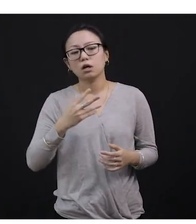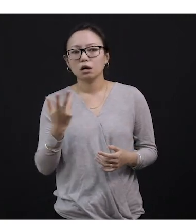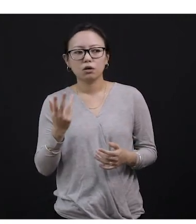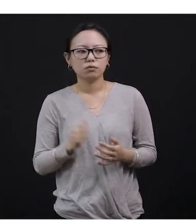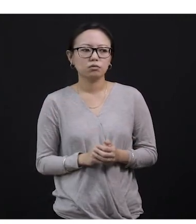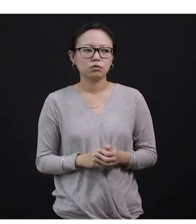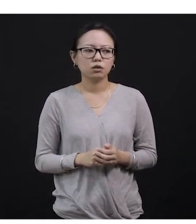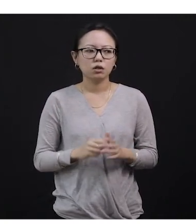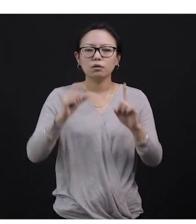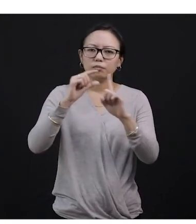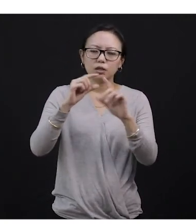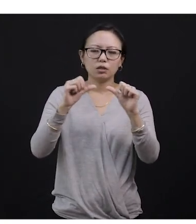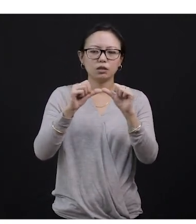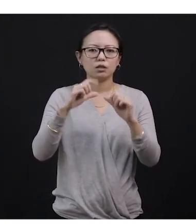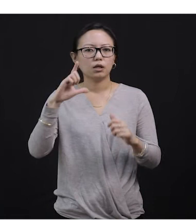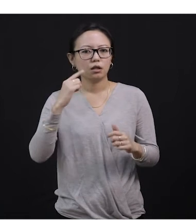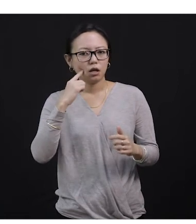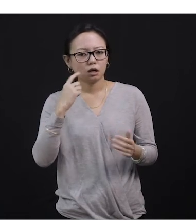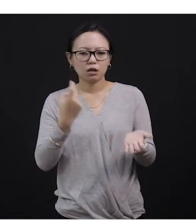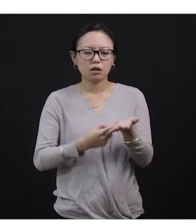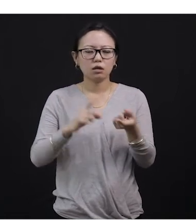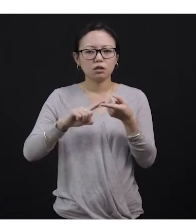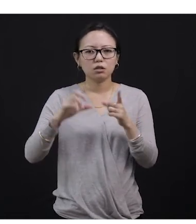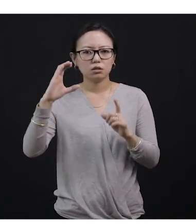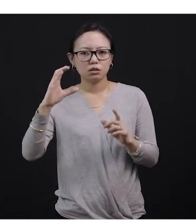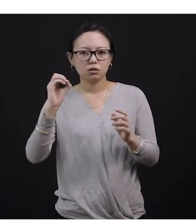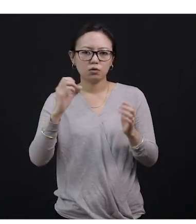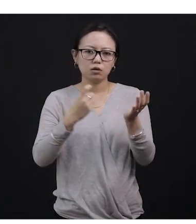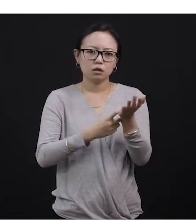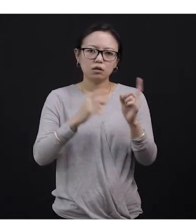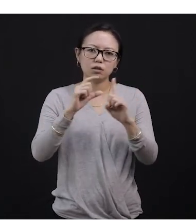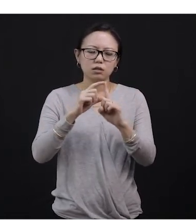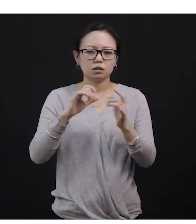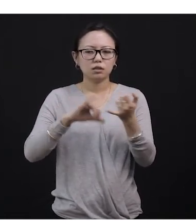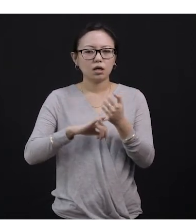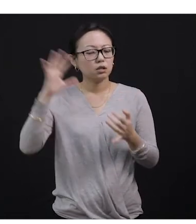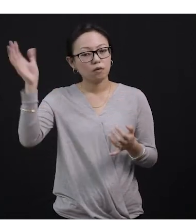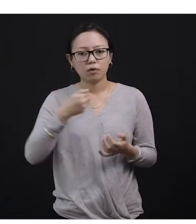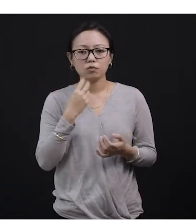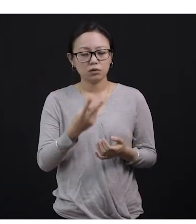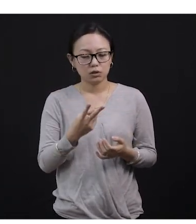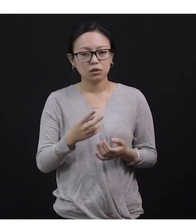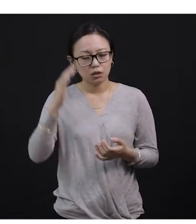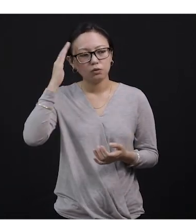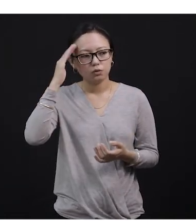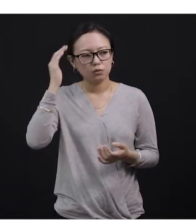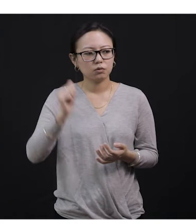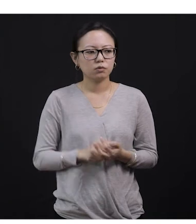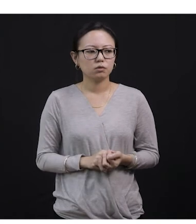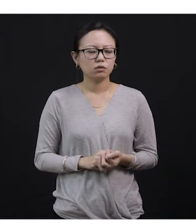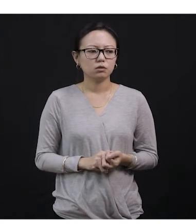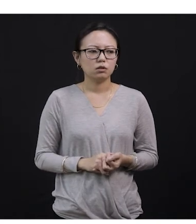their administration. Now here, about the republics, one of the most important area